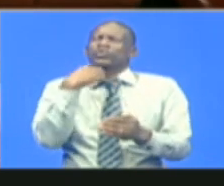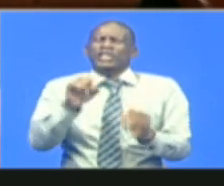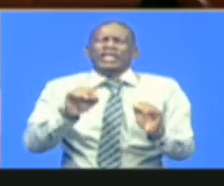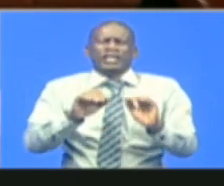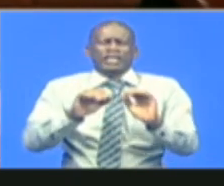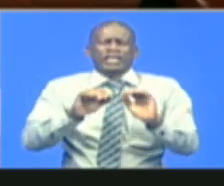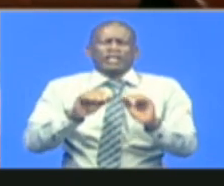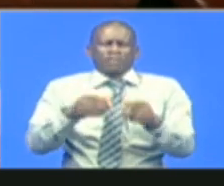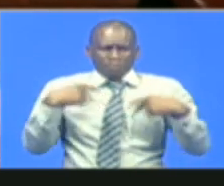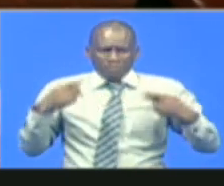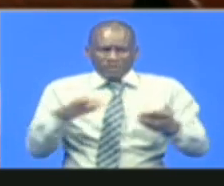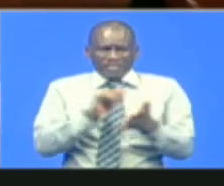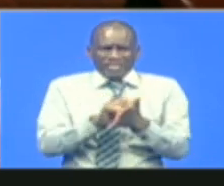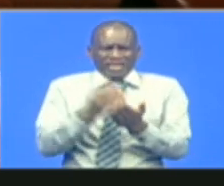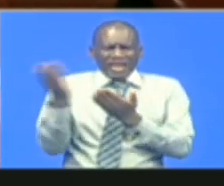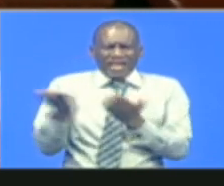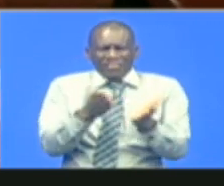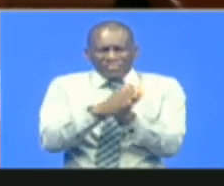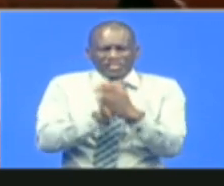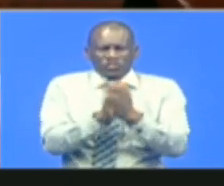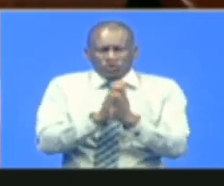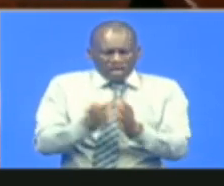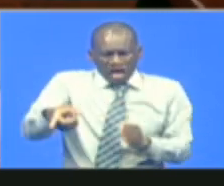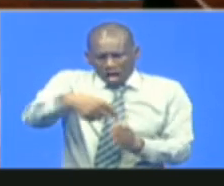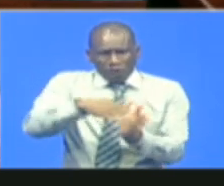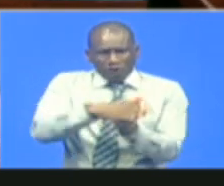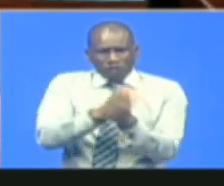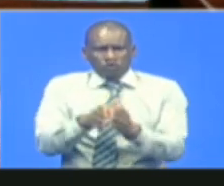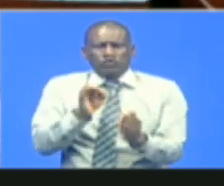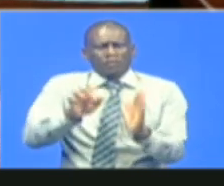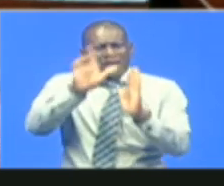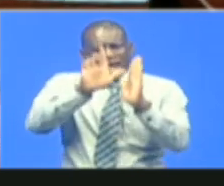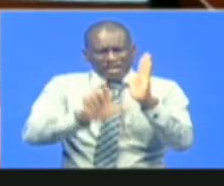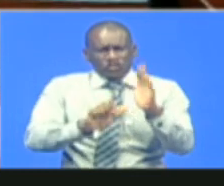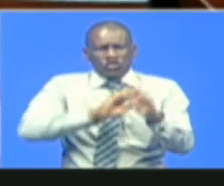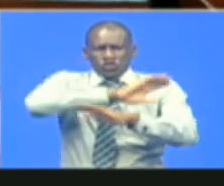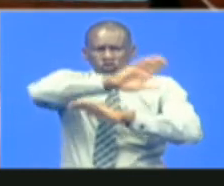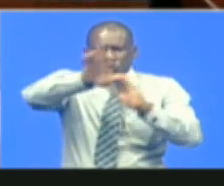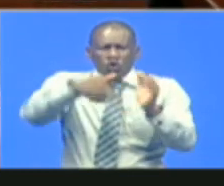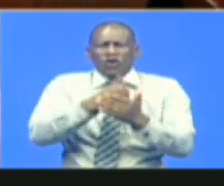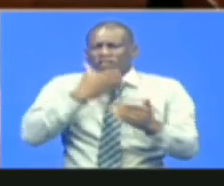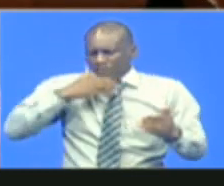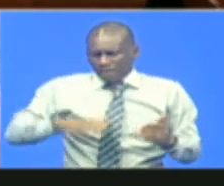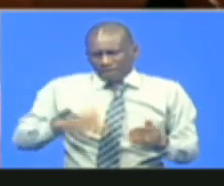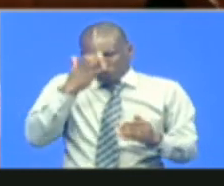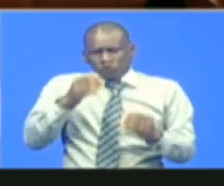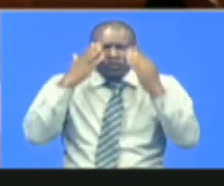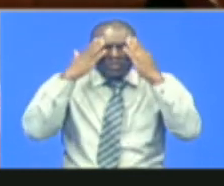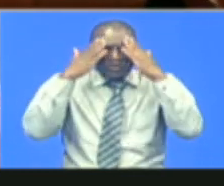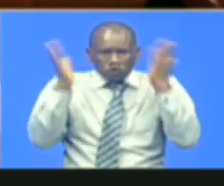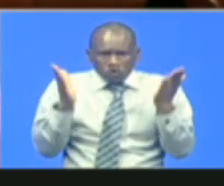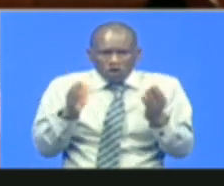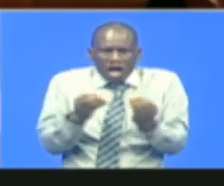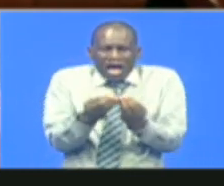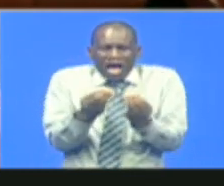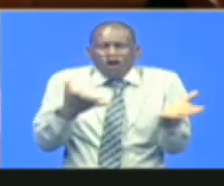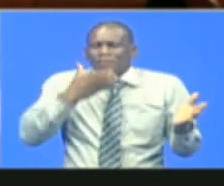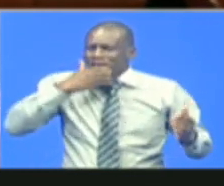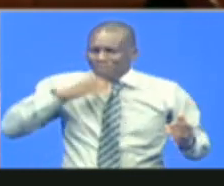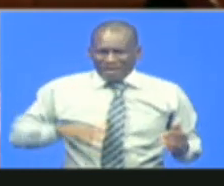that let this story of ours be a lesson to all the parents because we don't know how many